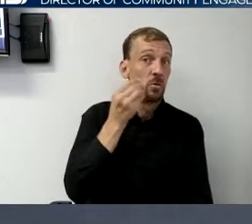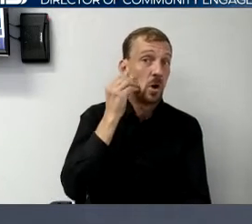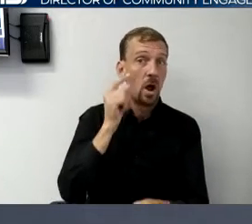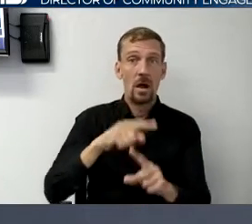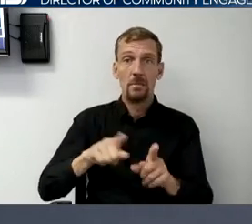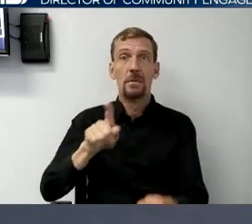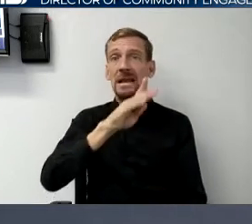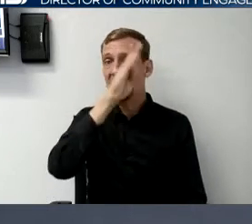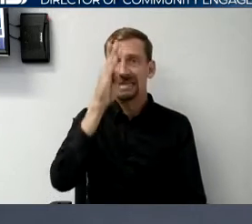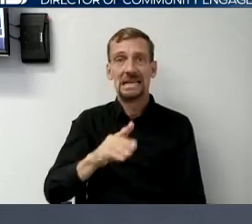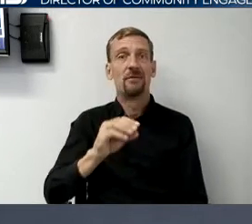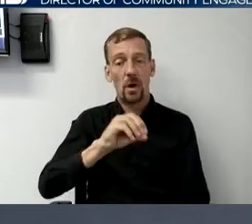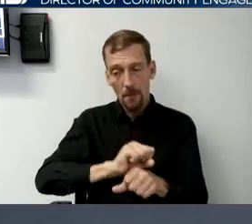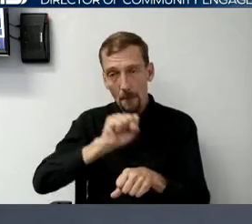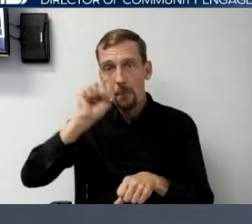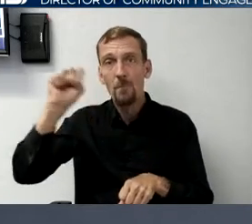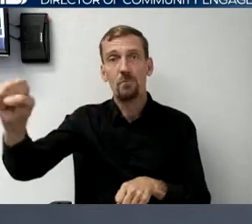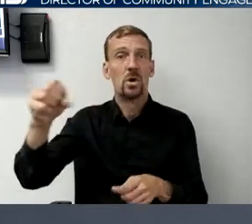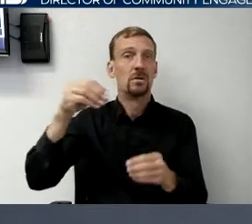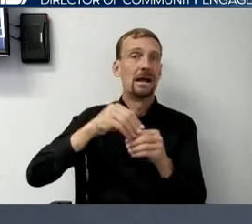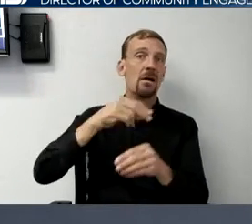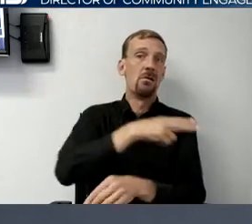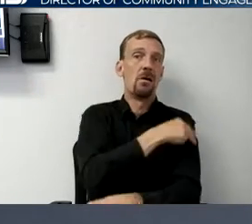up never having to be hospitalized. So